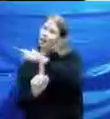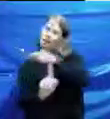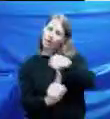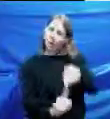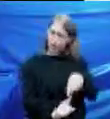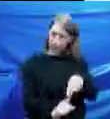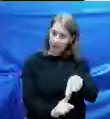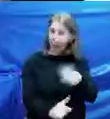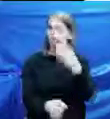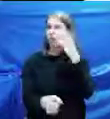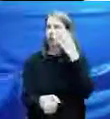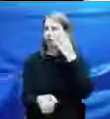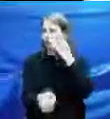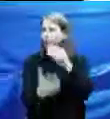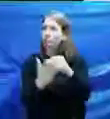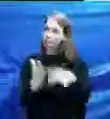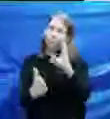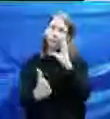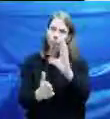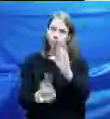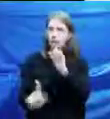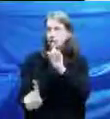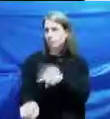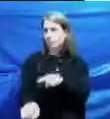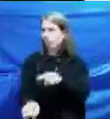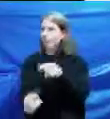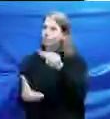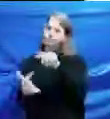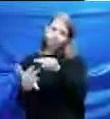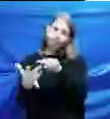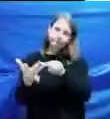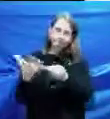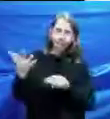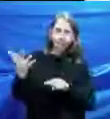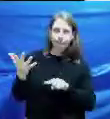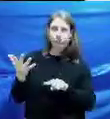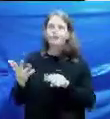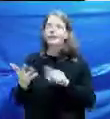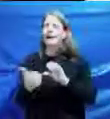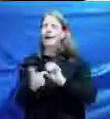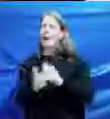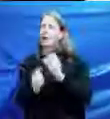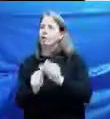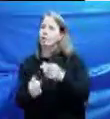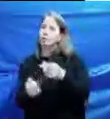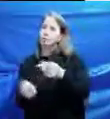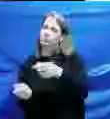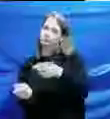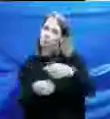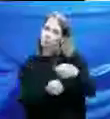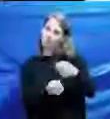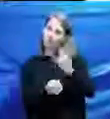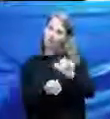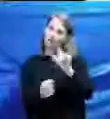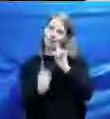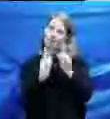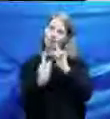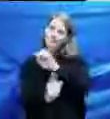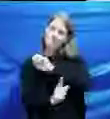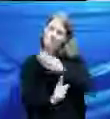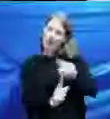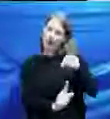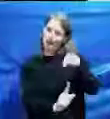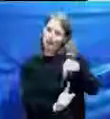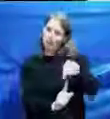that student, but what's the tension that Martin Luther King is talking about in this paragraph? Yeah. You know, where does he